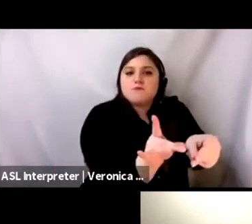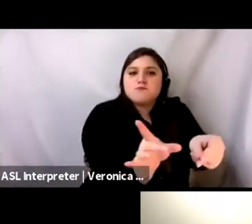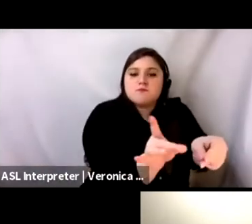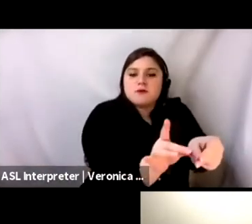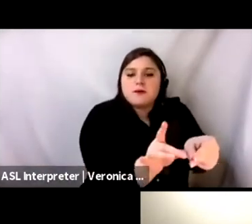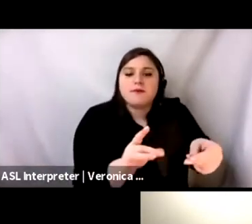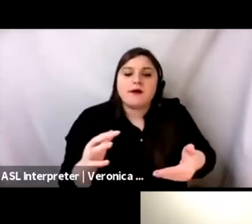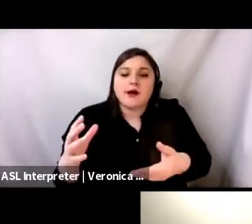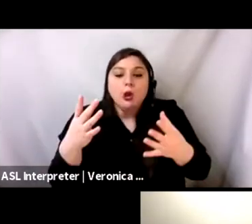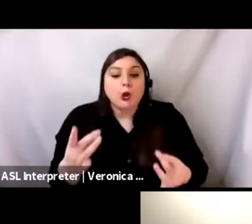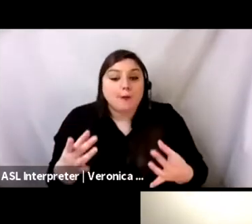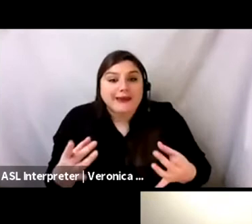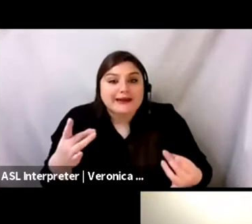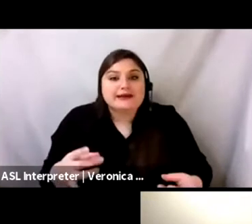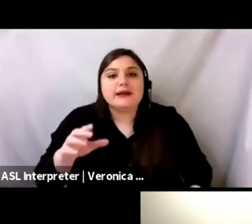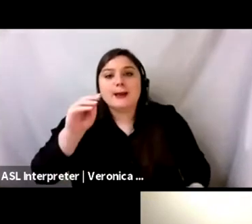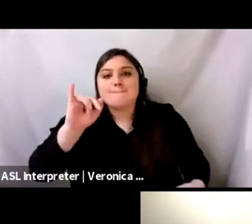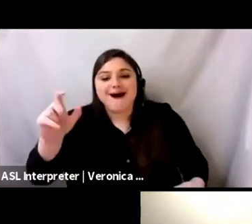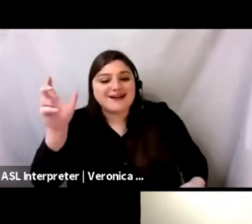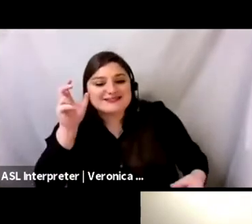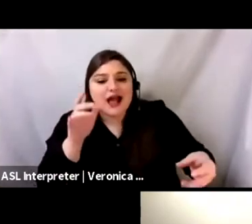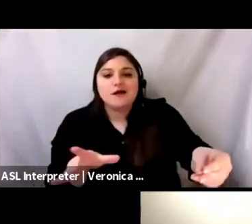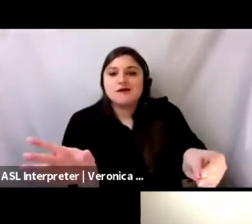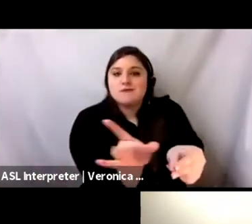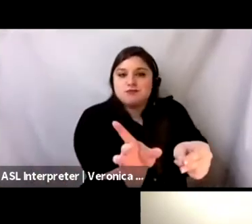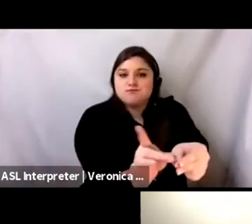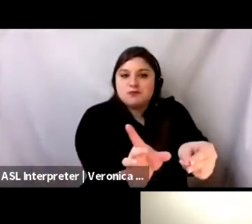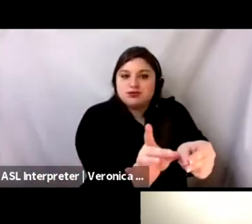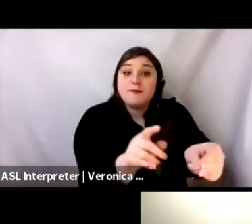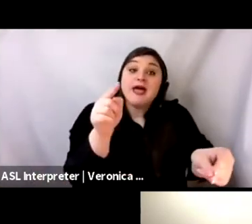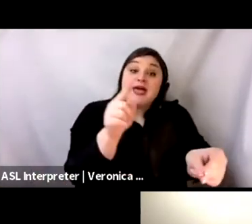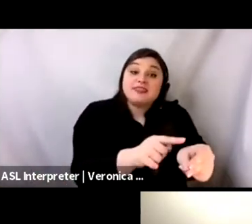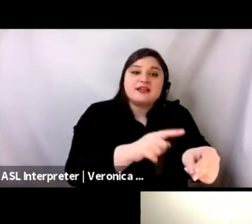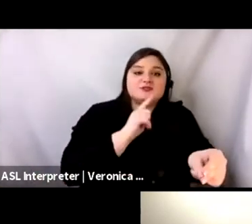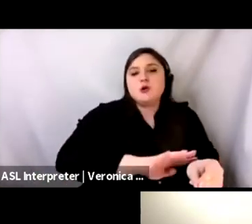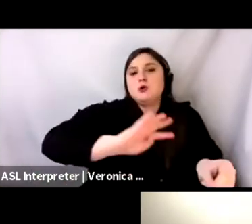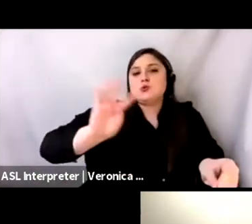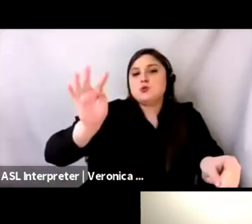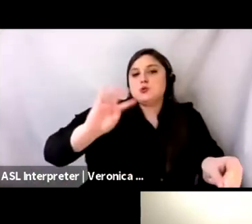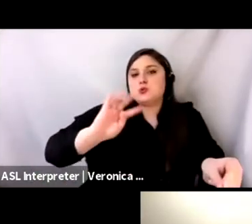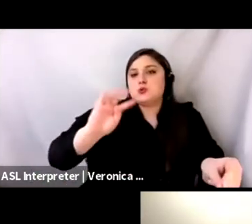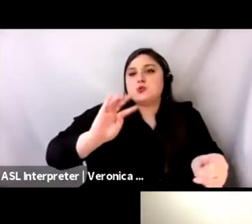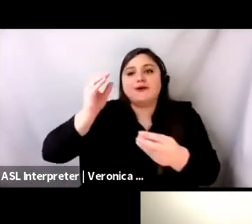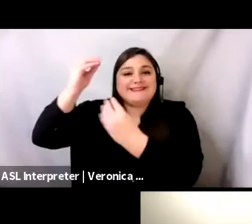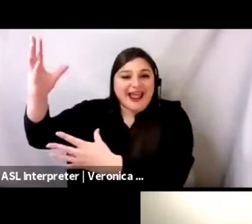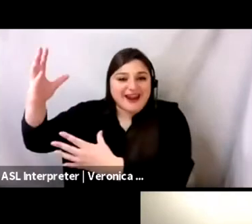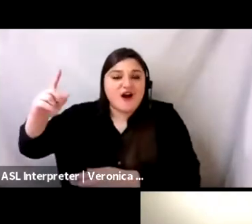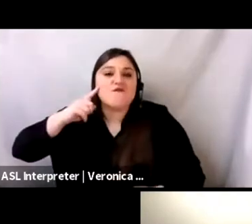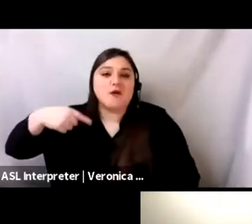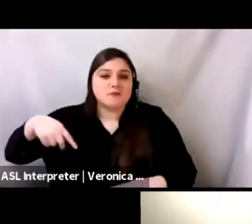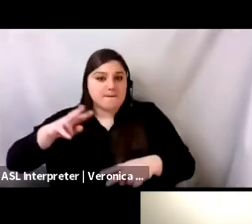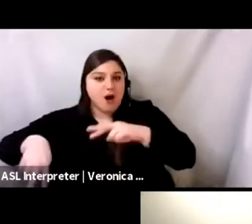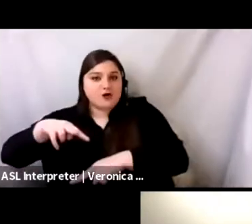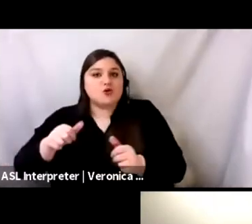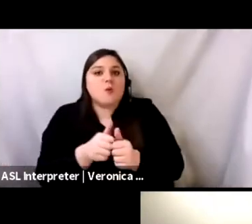publish them on a platform where beekeeper can access these data and monitor the hive remotely. So this